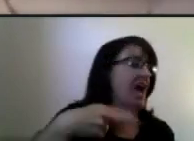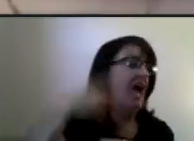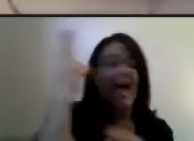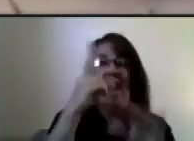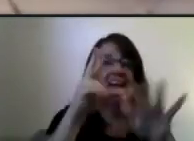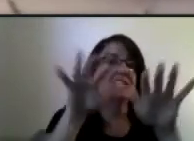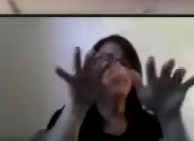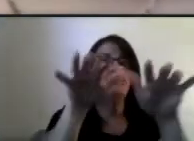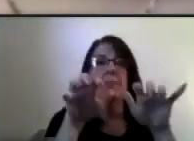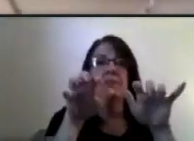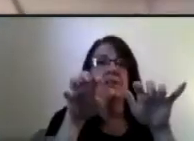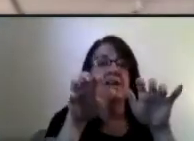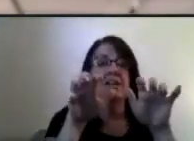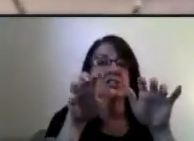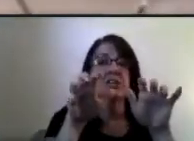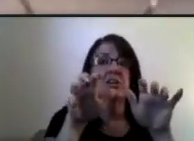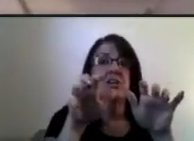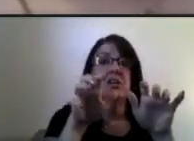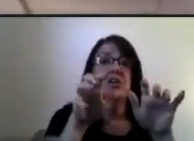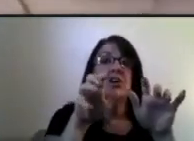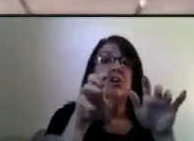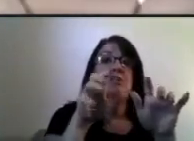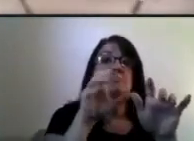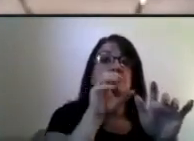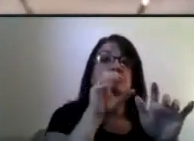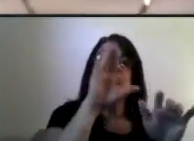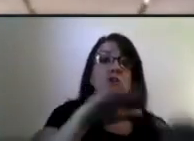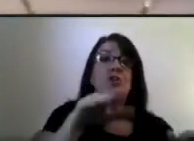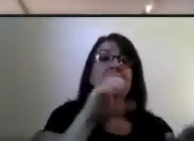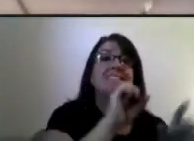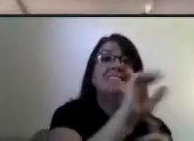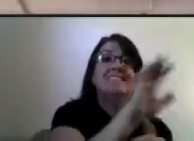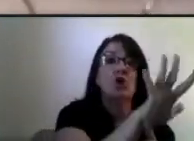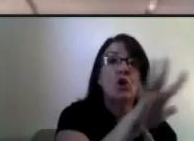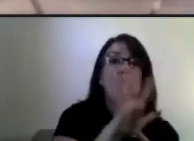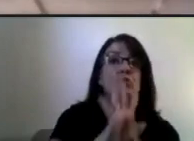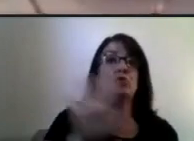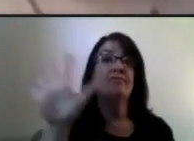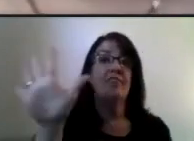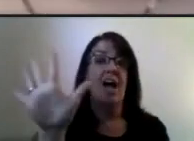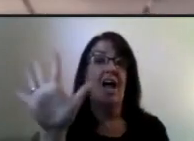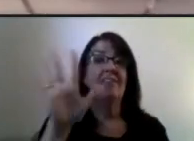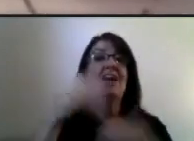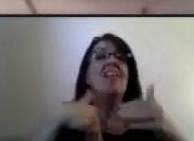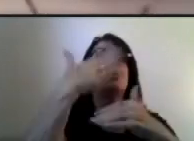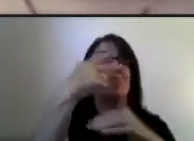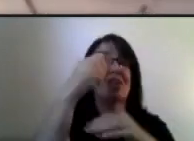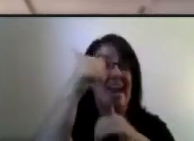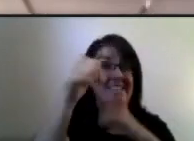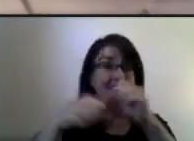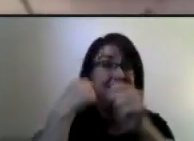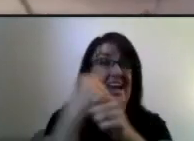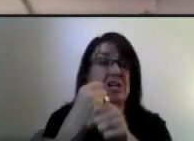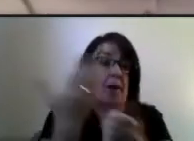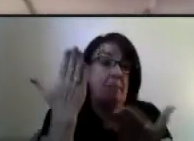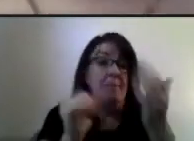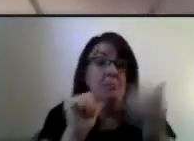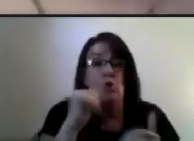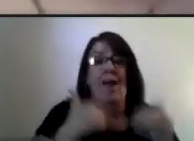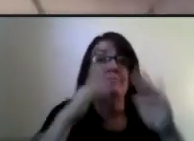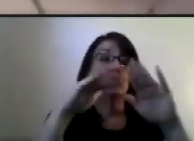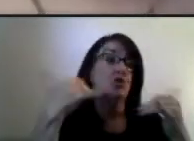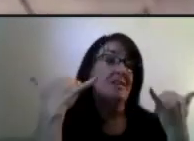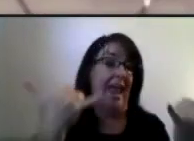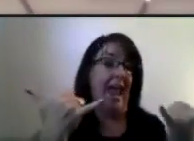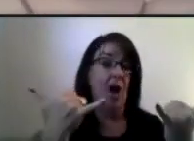populations of children from ages 0 to 5. And so we want to think about the next 10 years. So maybe you don't have children now, but maybe